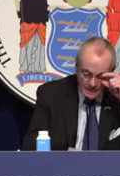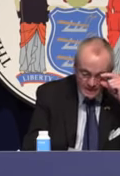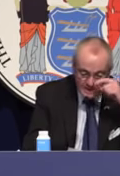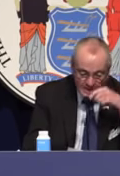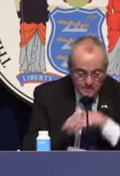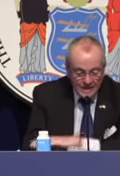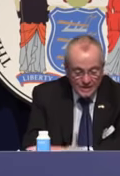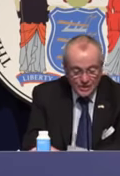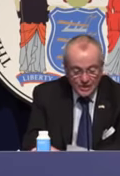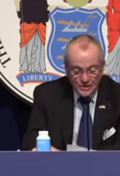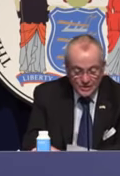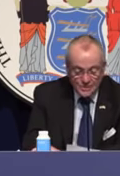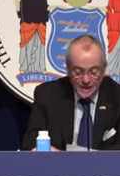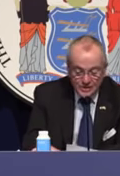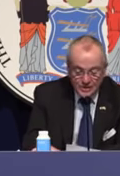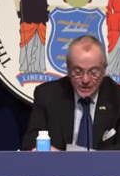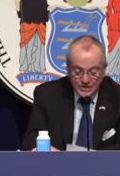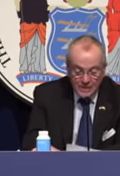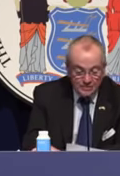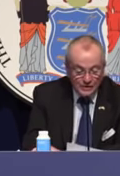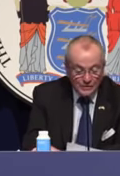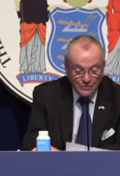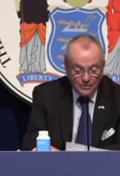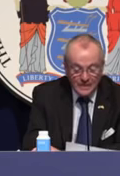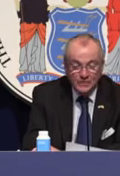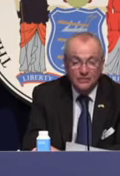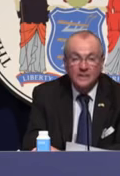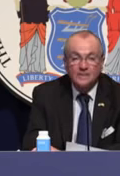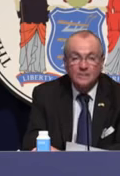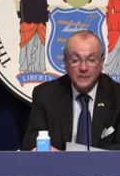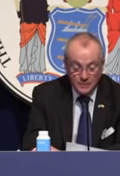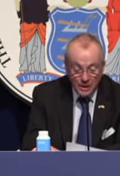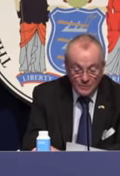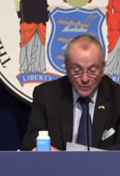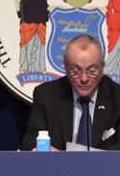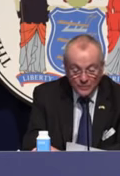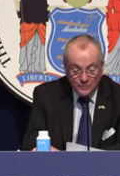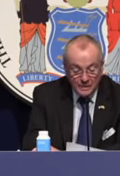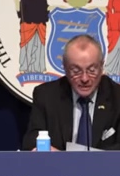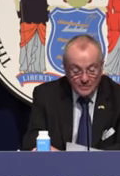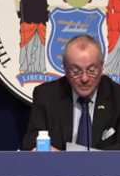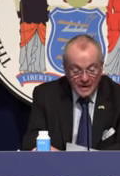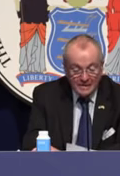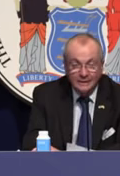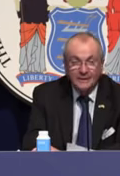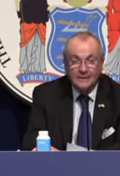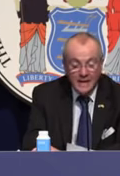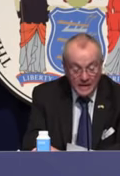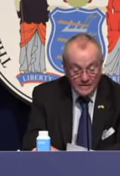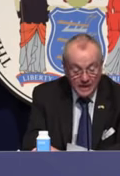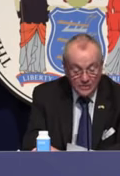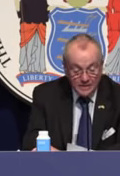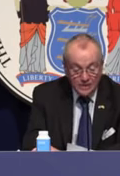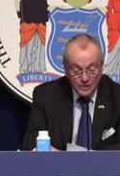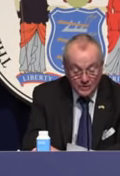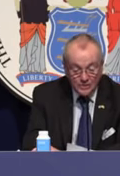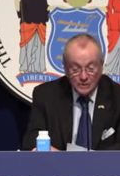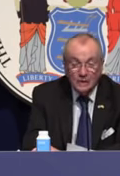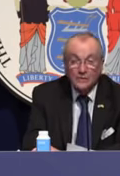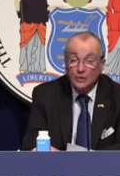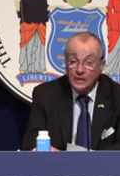facilities. In addition to this expansion in testing, I'm pleased to also announce that the department will soon begin providing